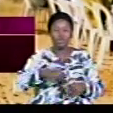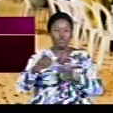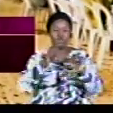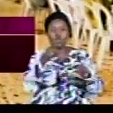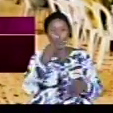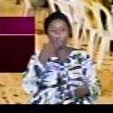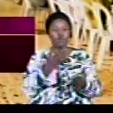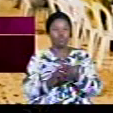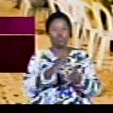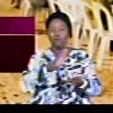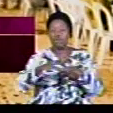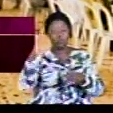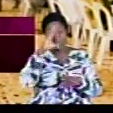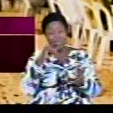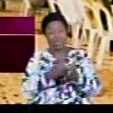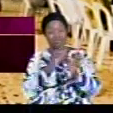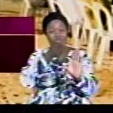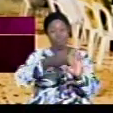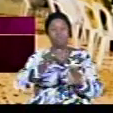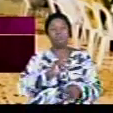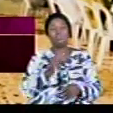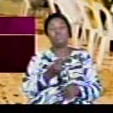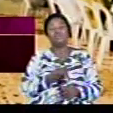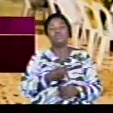it. Join us.